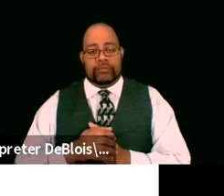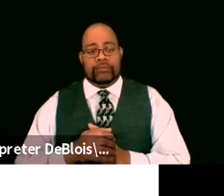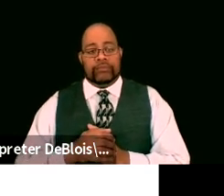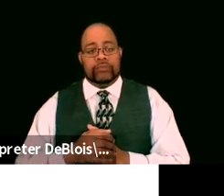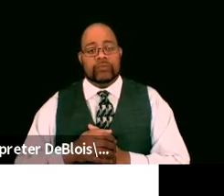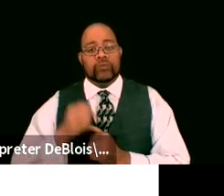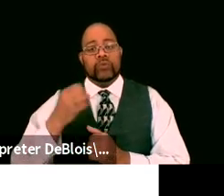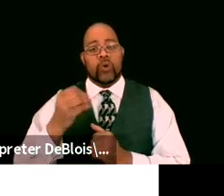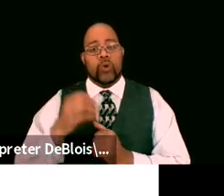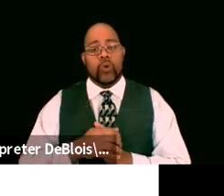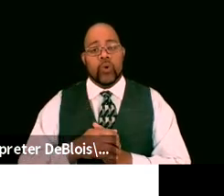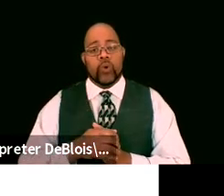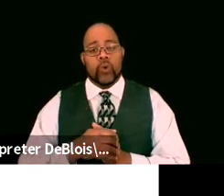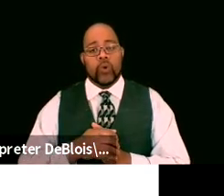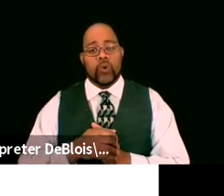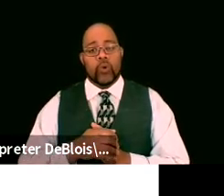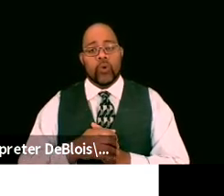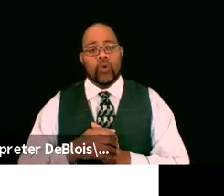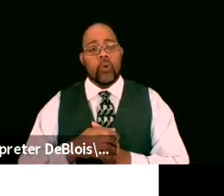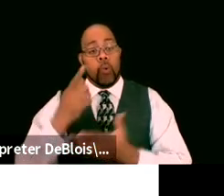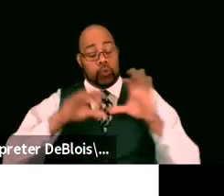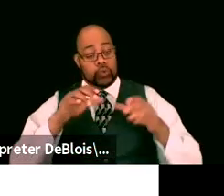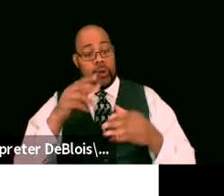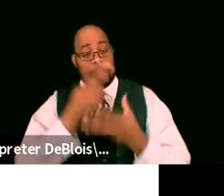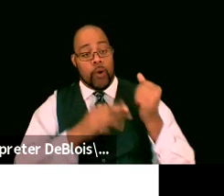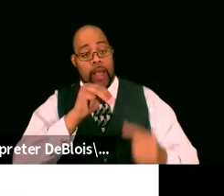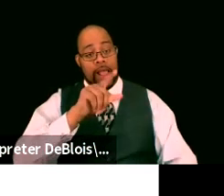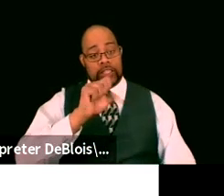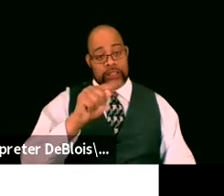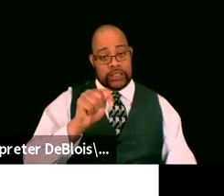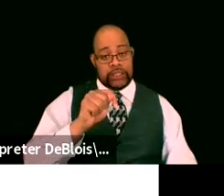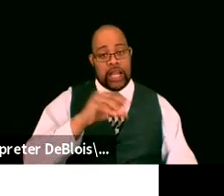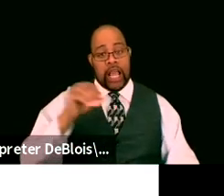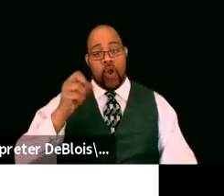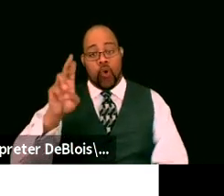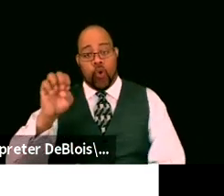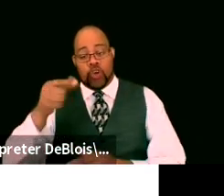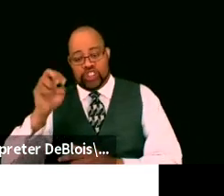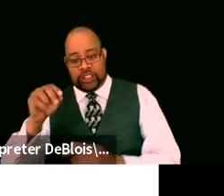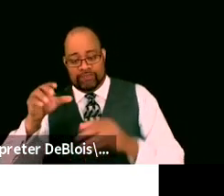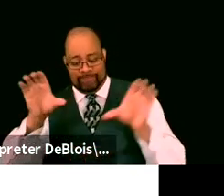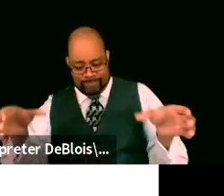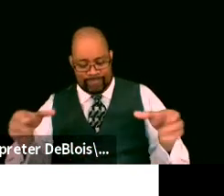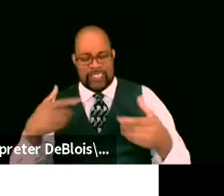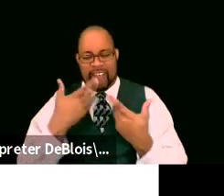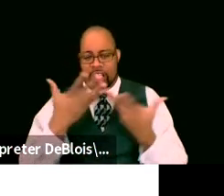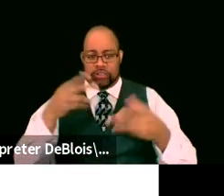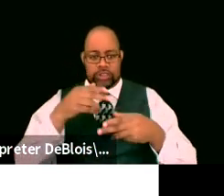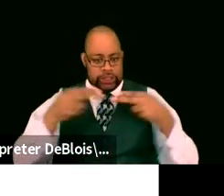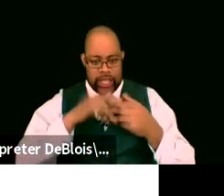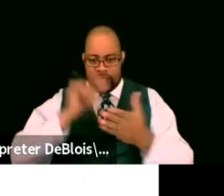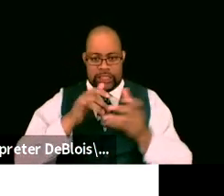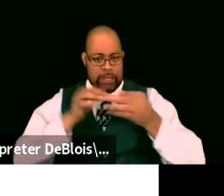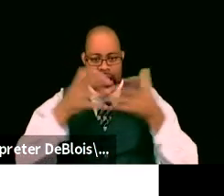So what we've done here is done both an MLST and core genome phylogeny. And there's quite a lot going on the slide, but actually